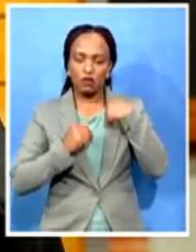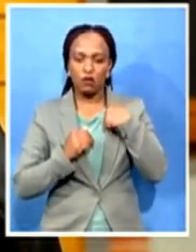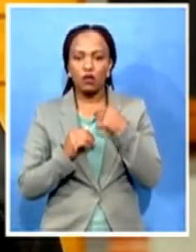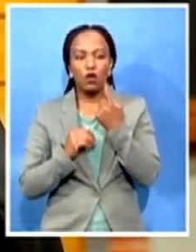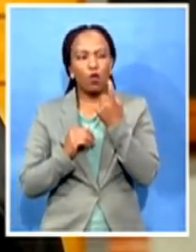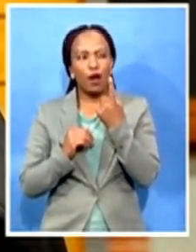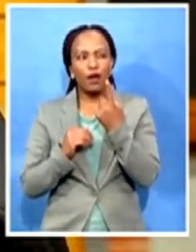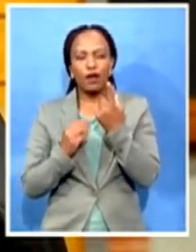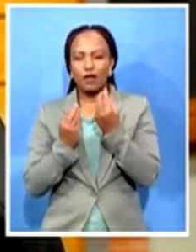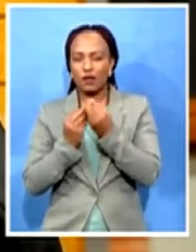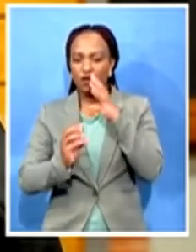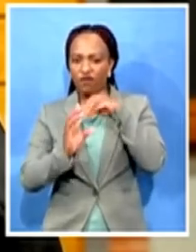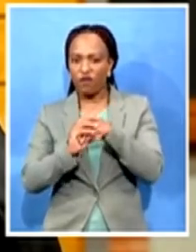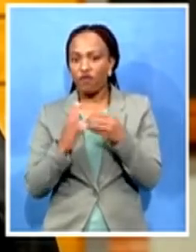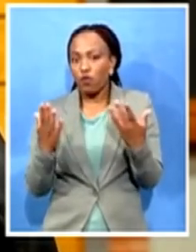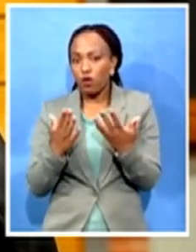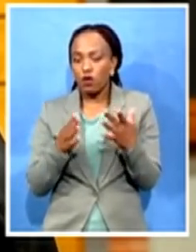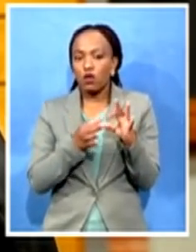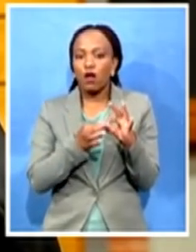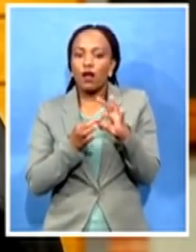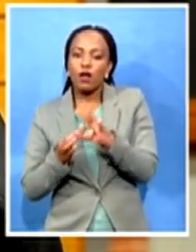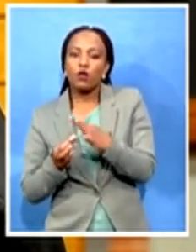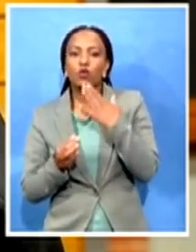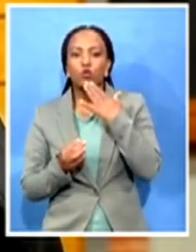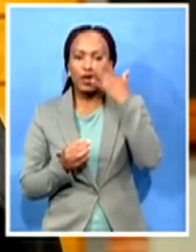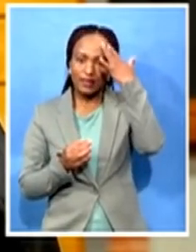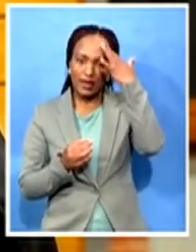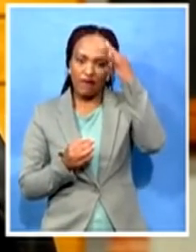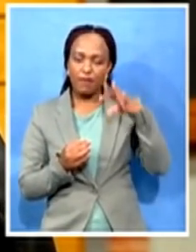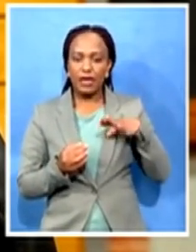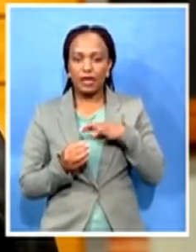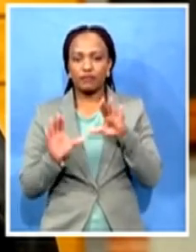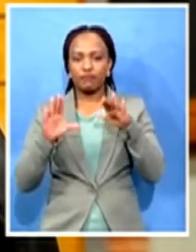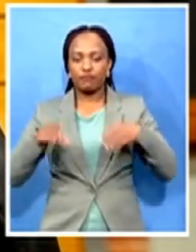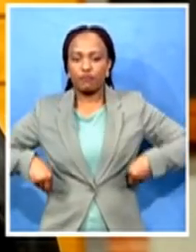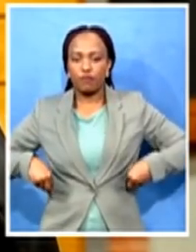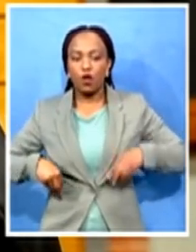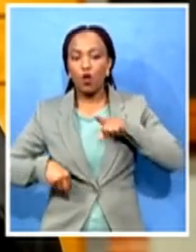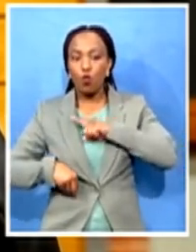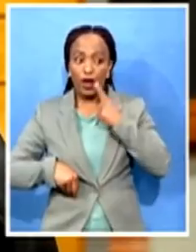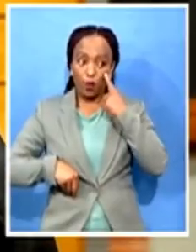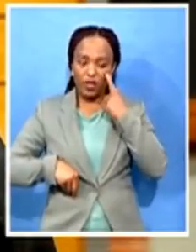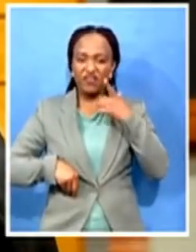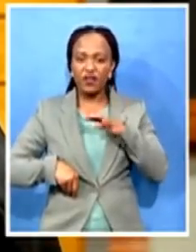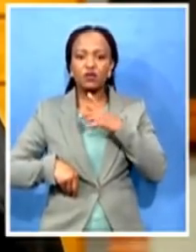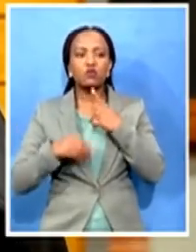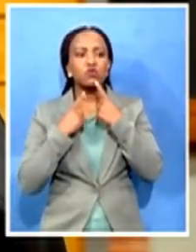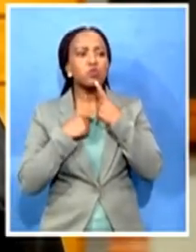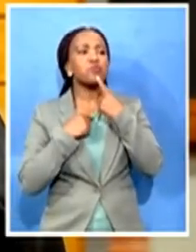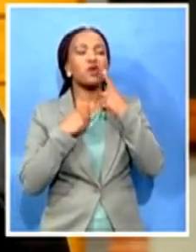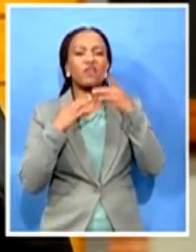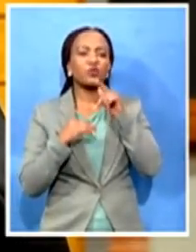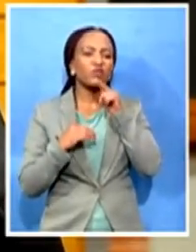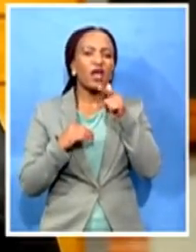relate to the State Capture Commission, where he's been a witness, where he was the whistleblower and made the disclosures, etc., relating to some of these